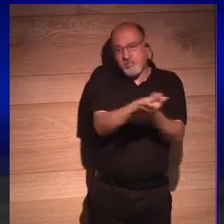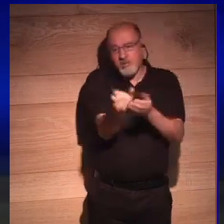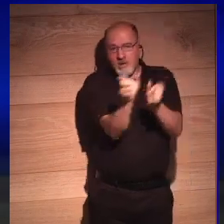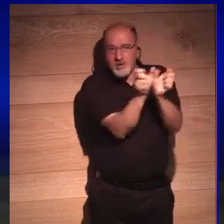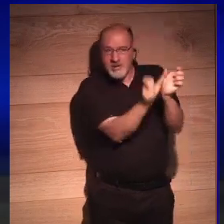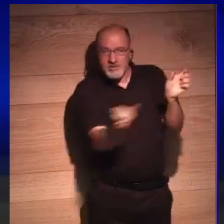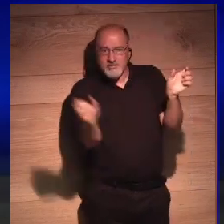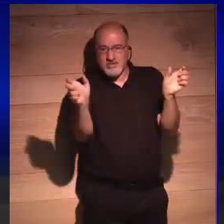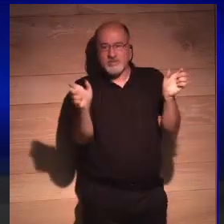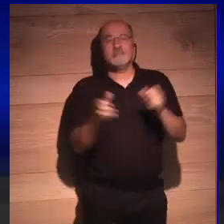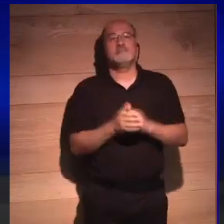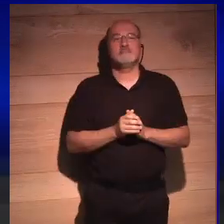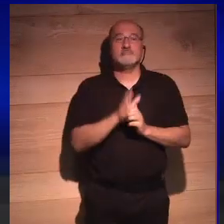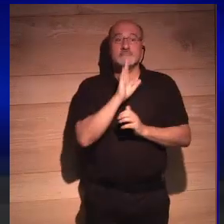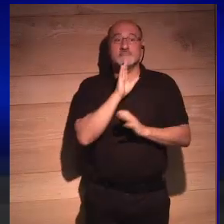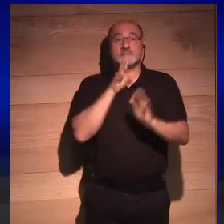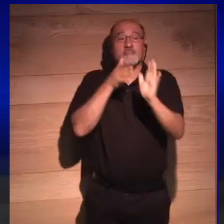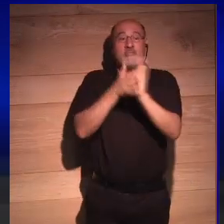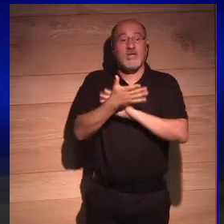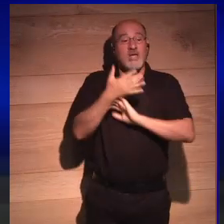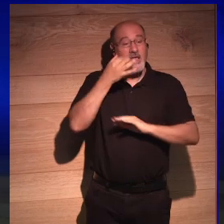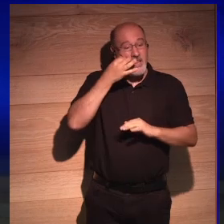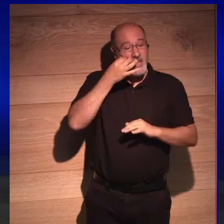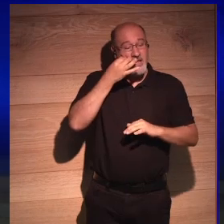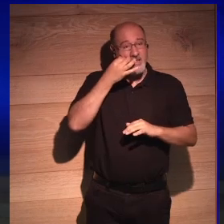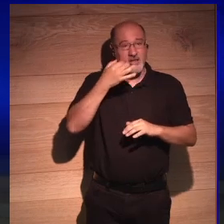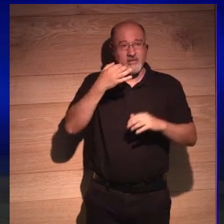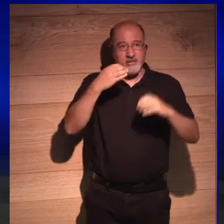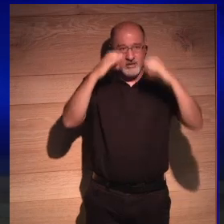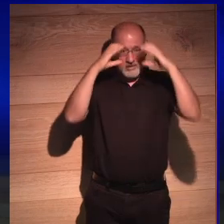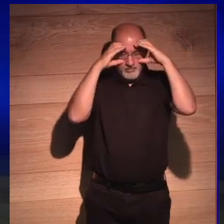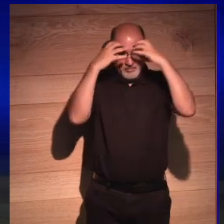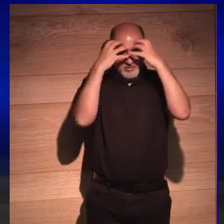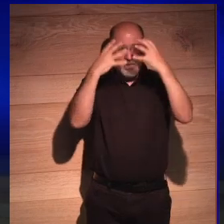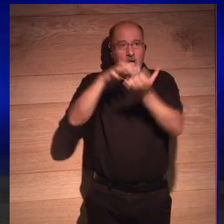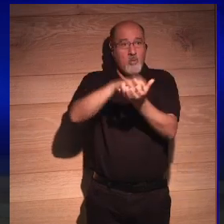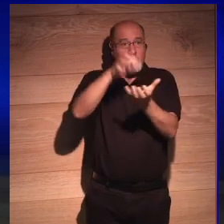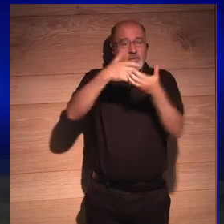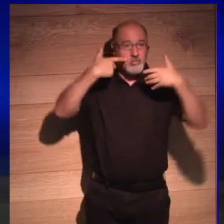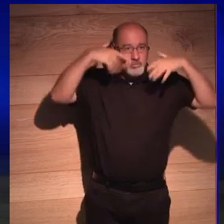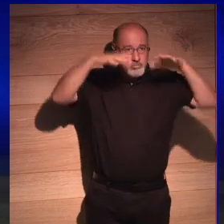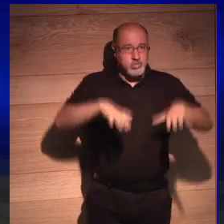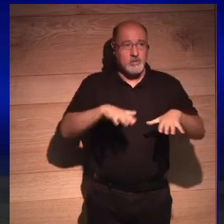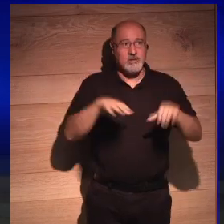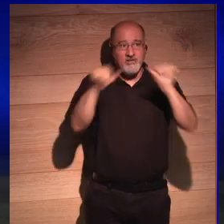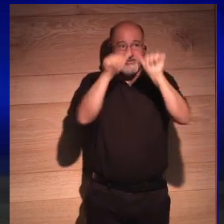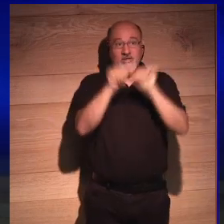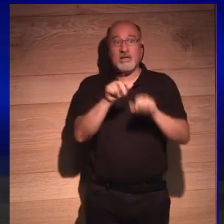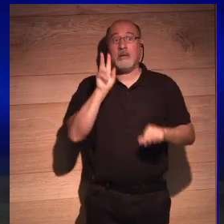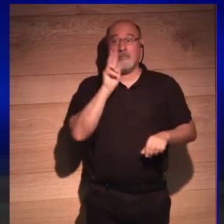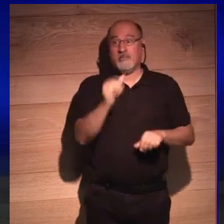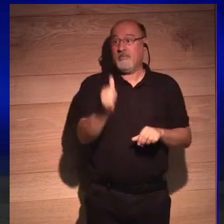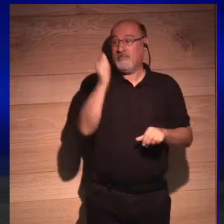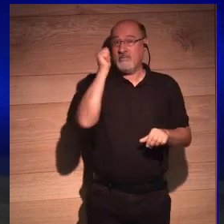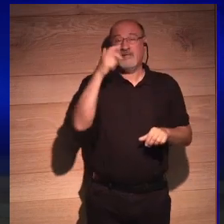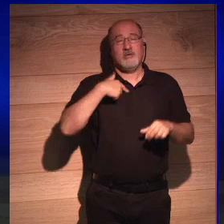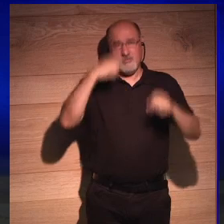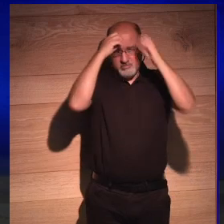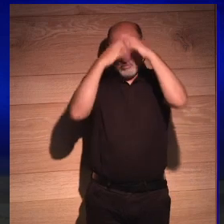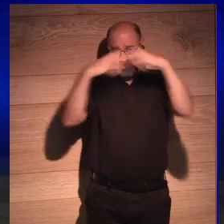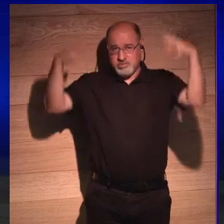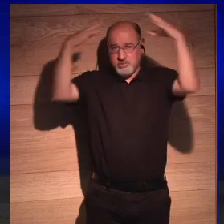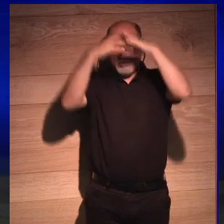and here's a little embarrassing moment, a recreation of when I thought I invented it. And the reason why I show you